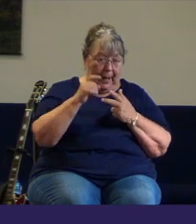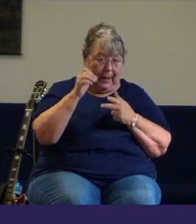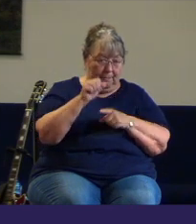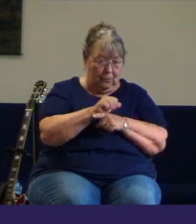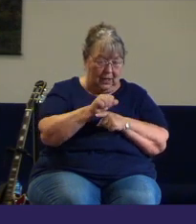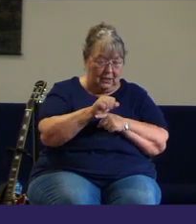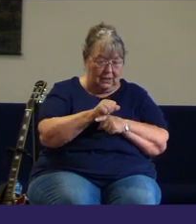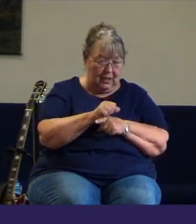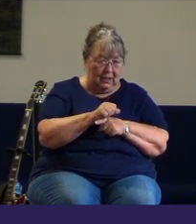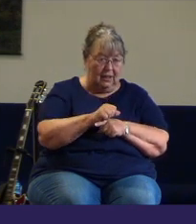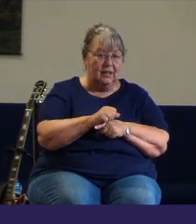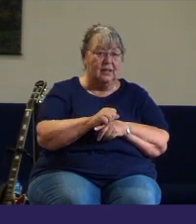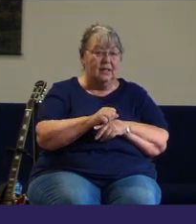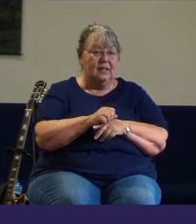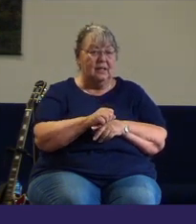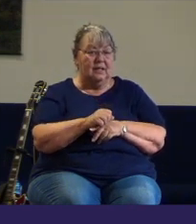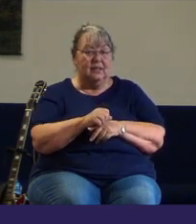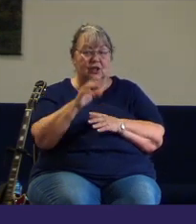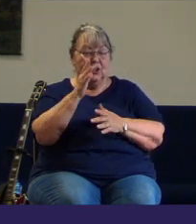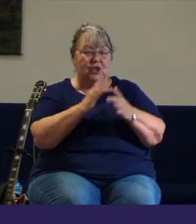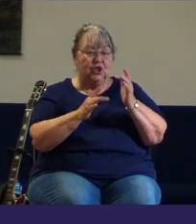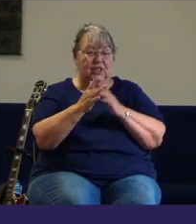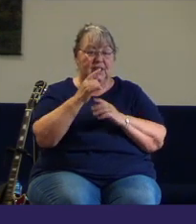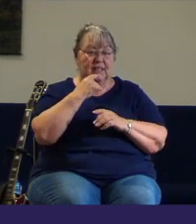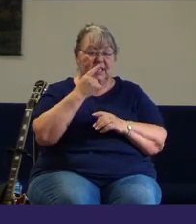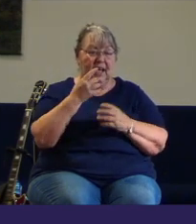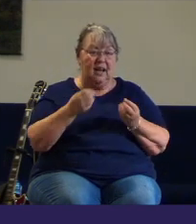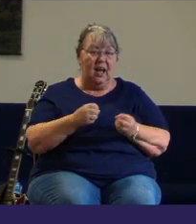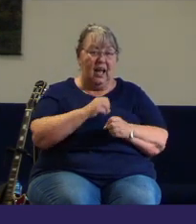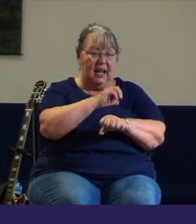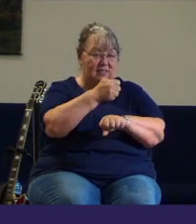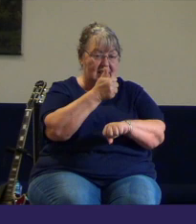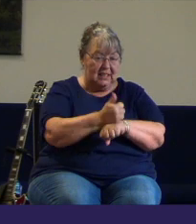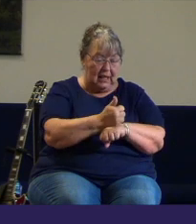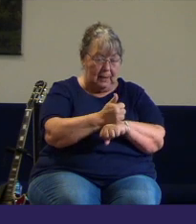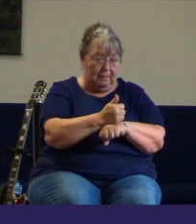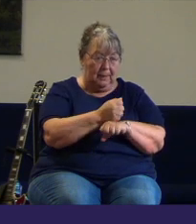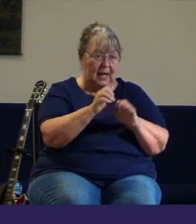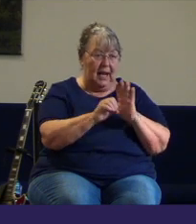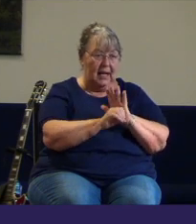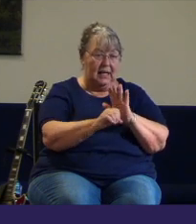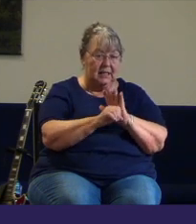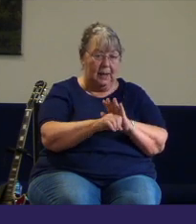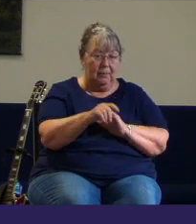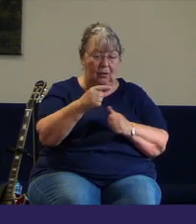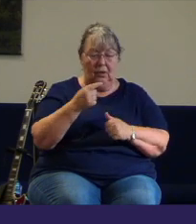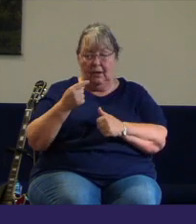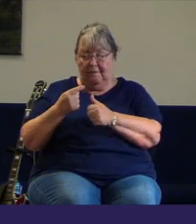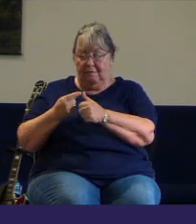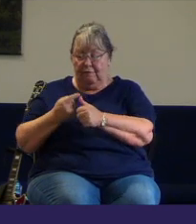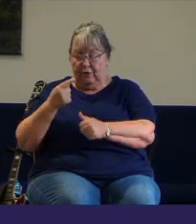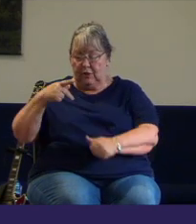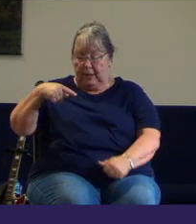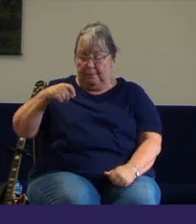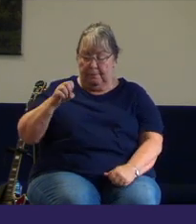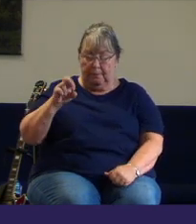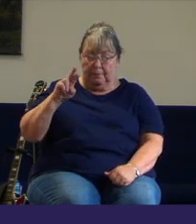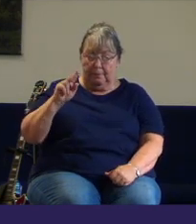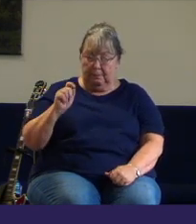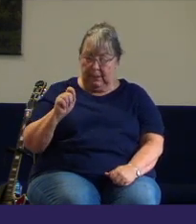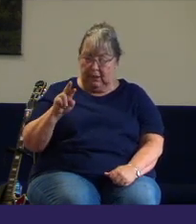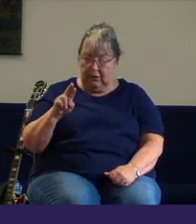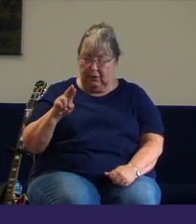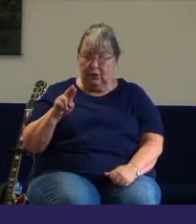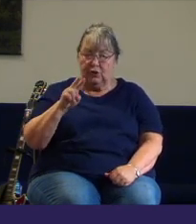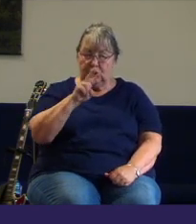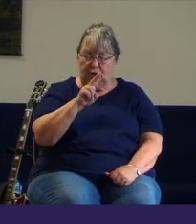example that you should do as I've done for you. I have set you an example. 1 Peter 2, 21 says that he left